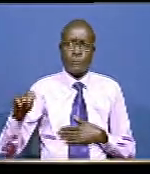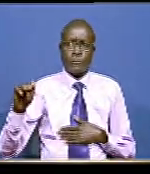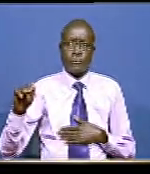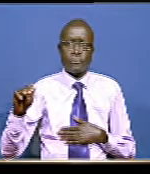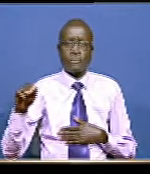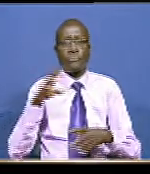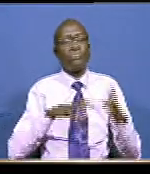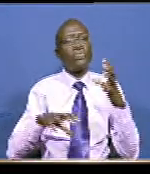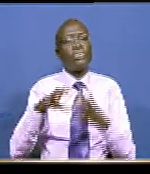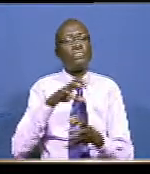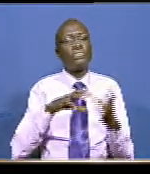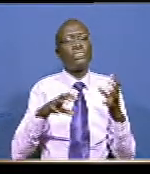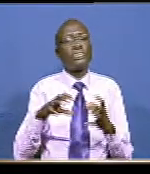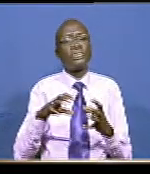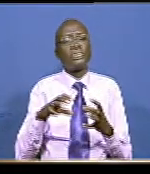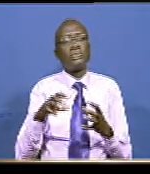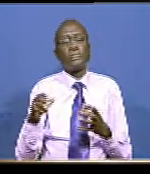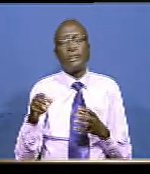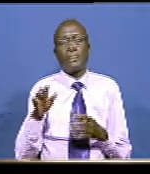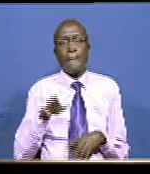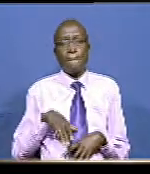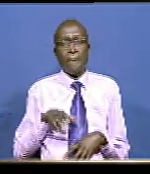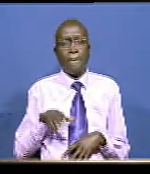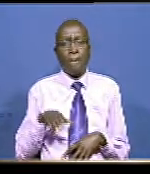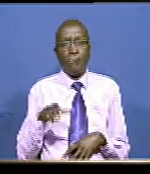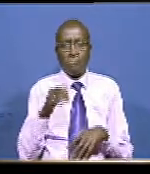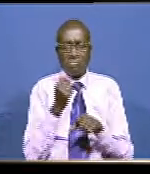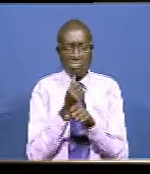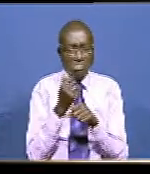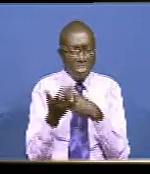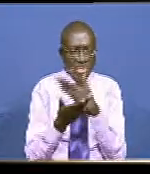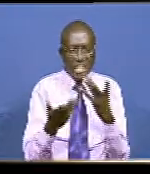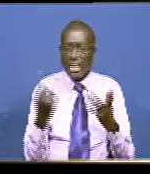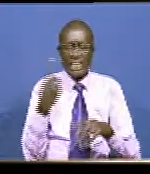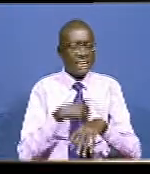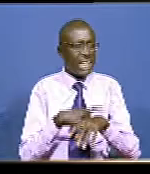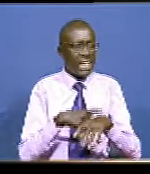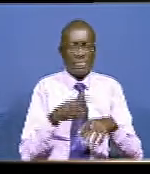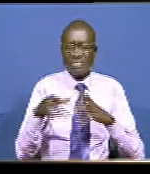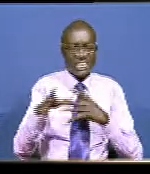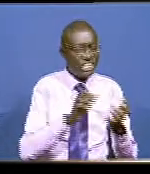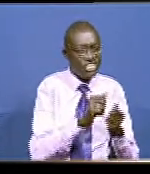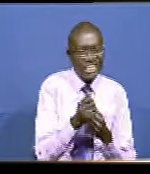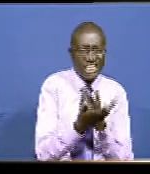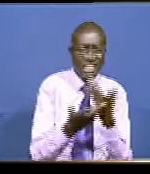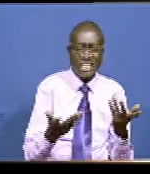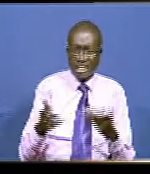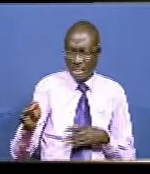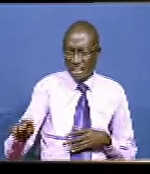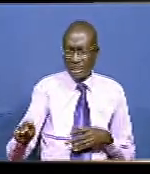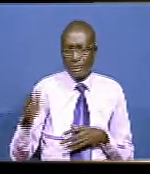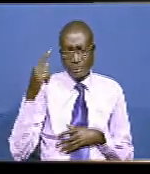mom because I could do everything, every time, anyhow, anywhere, destructively. But to my mind, I was